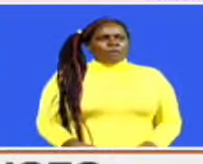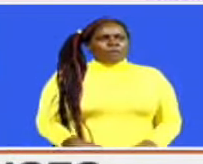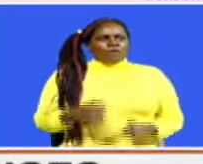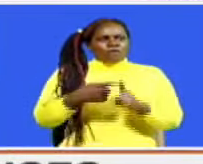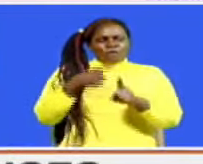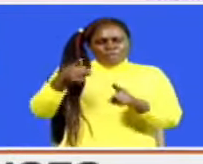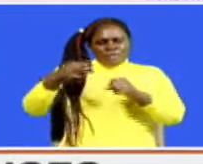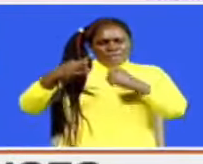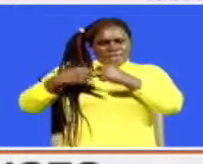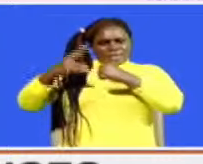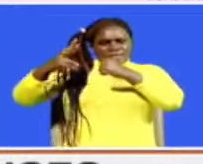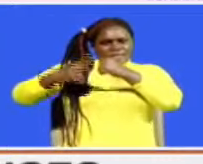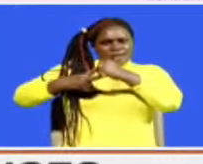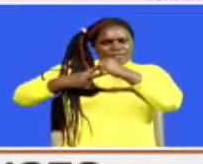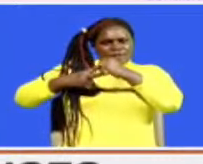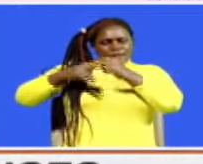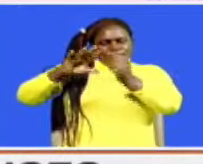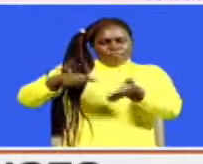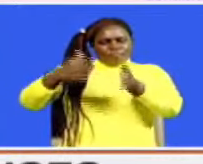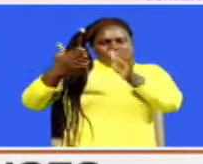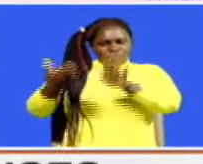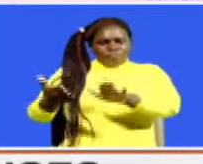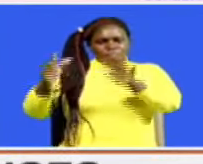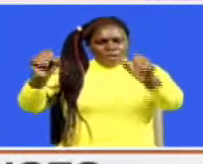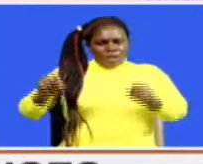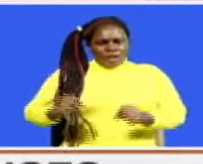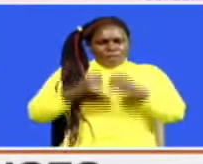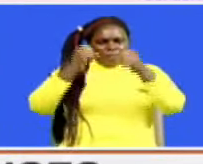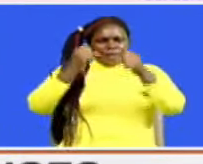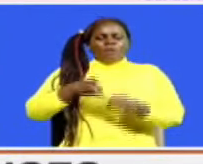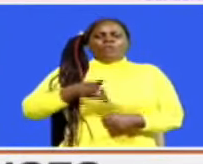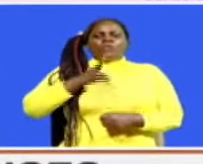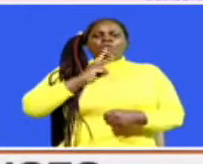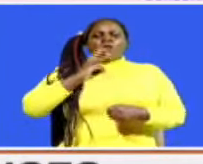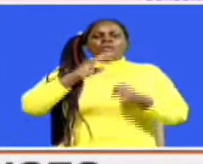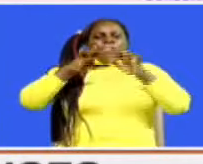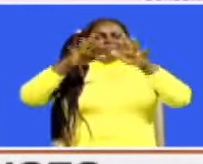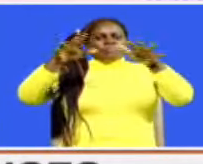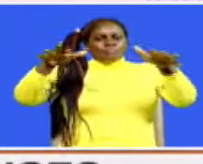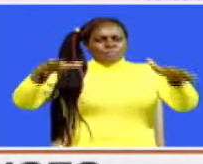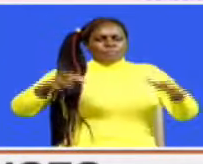of the 87 deaths that have occurred due to El Nino,